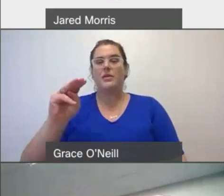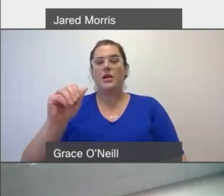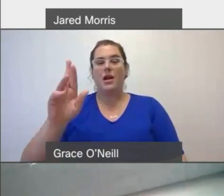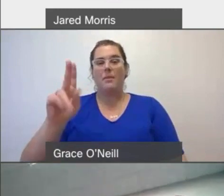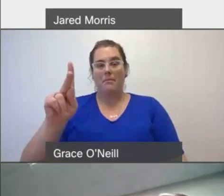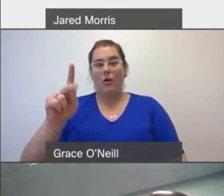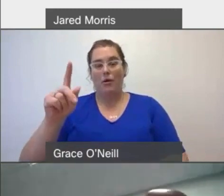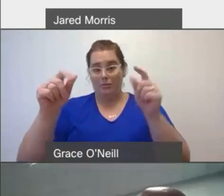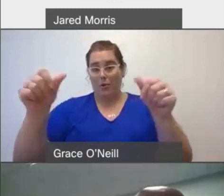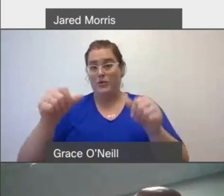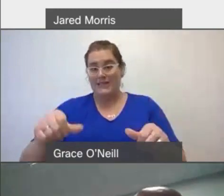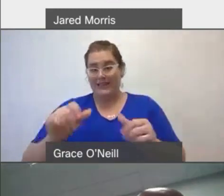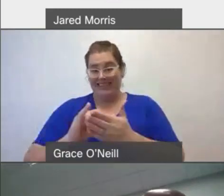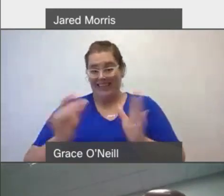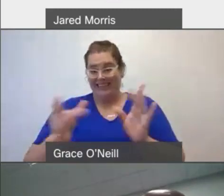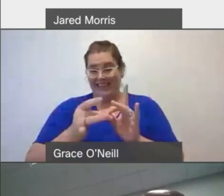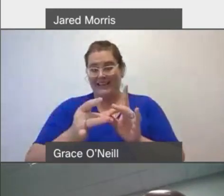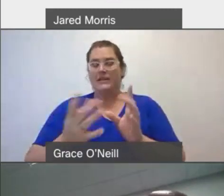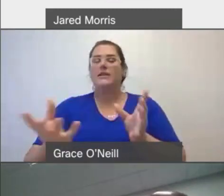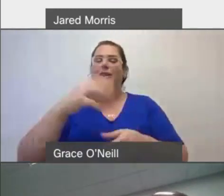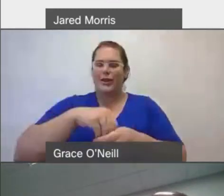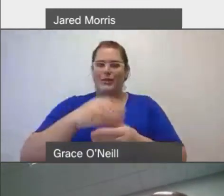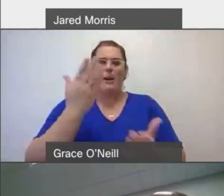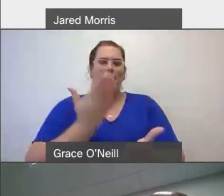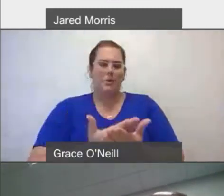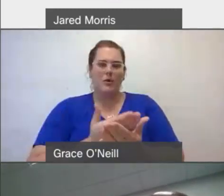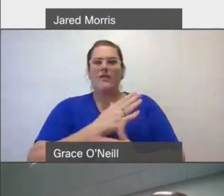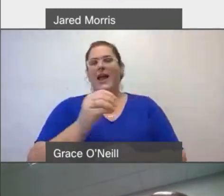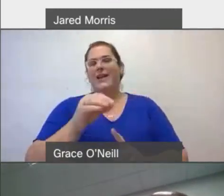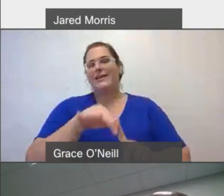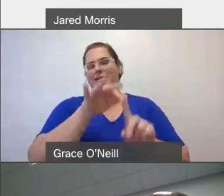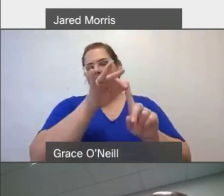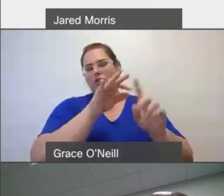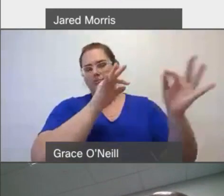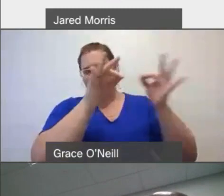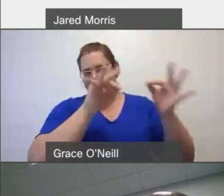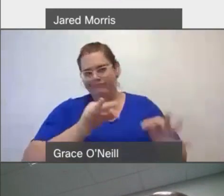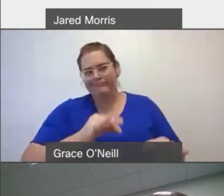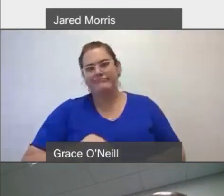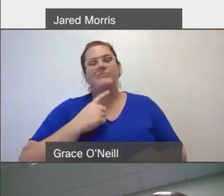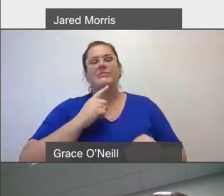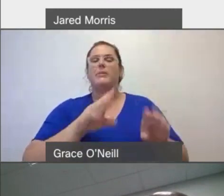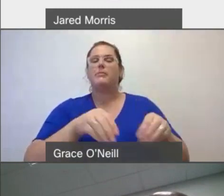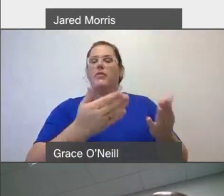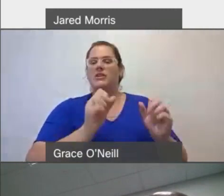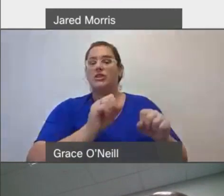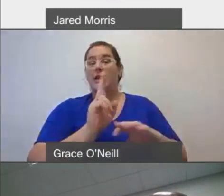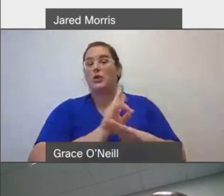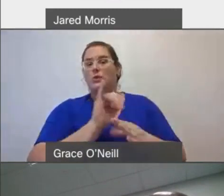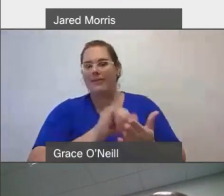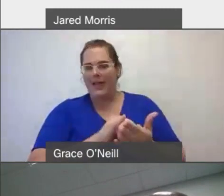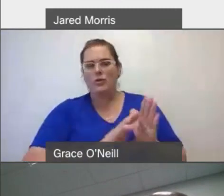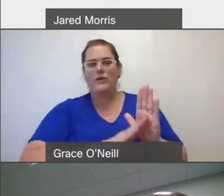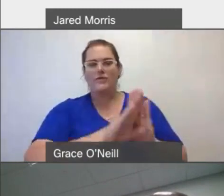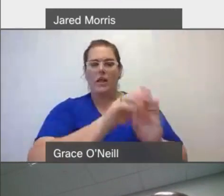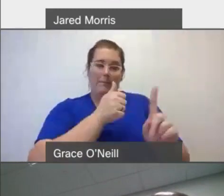exemptions that providers can develop their own programs. so providers can develop